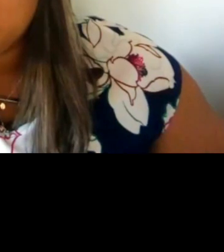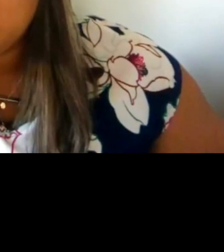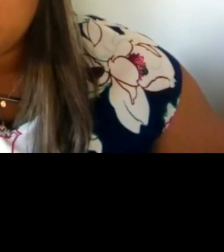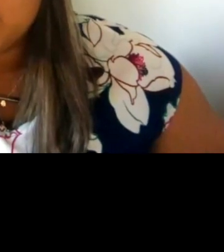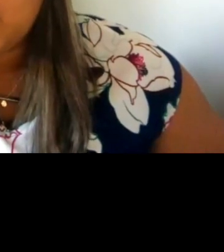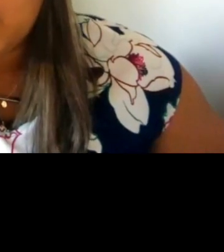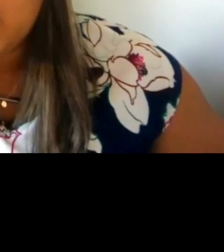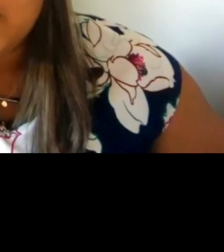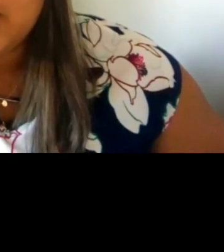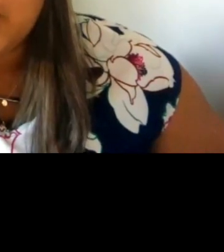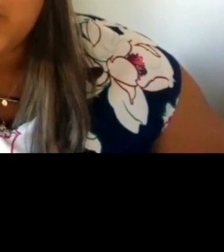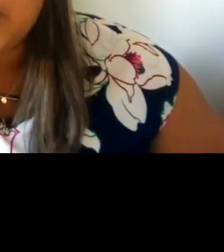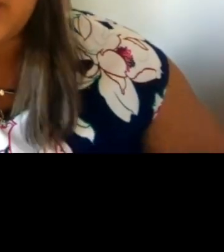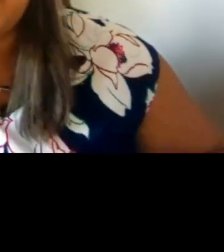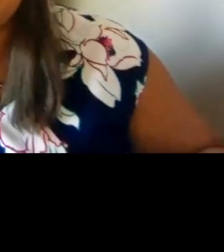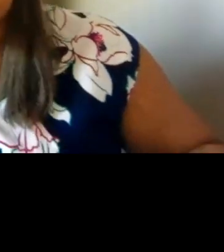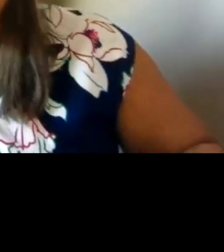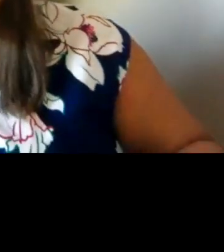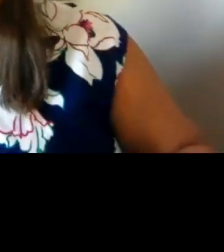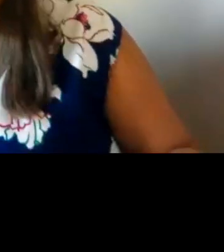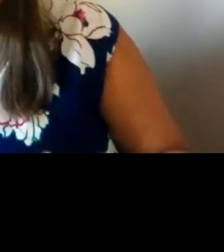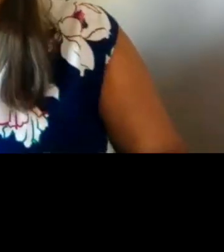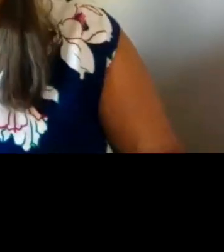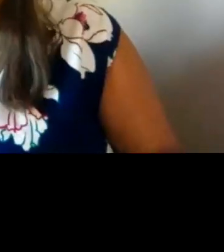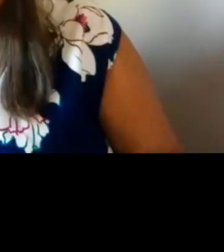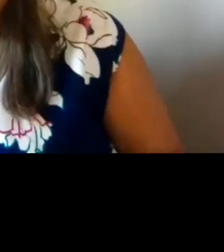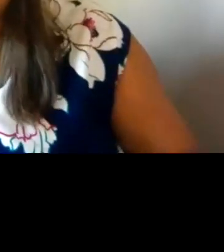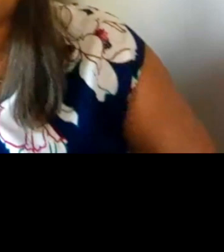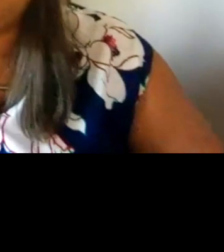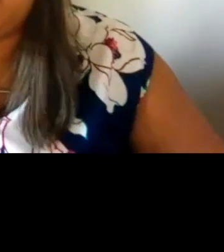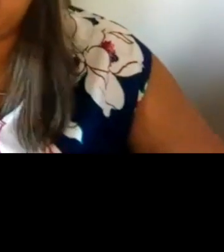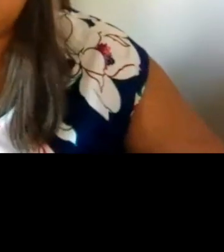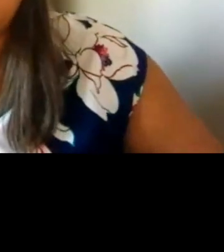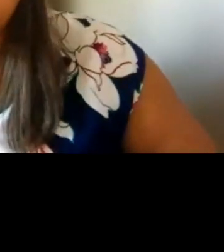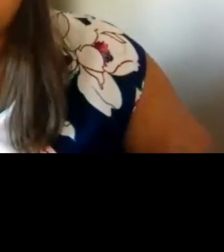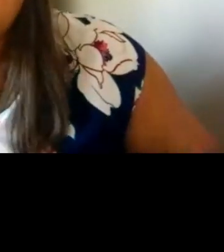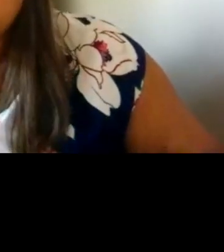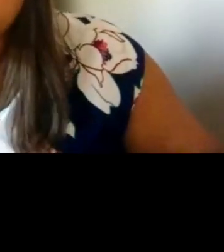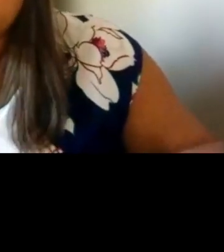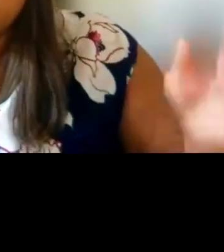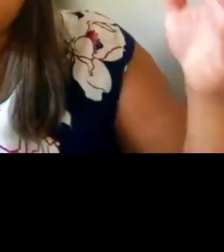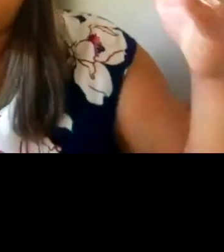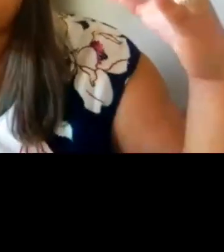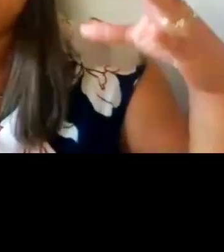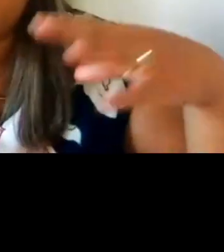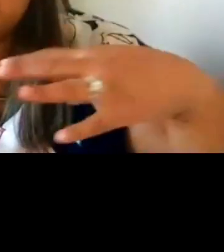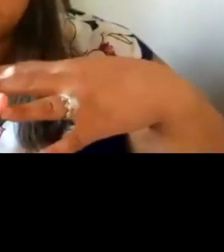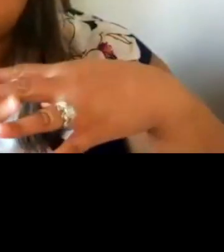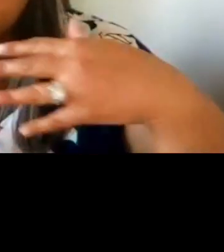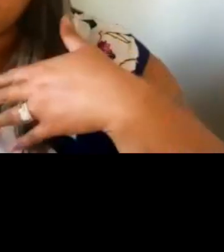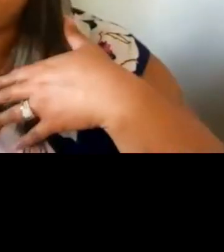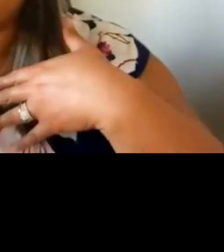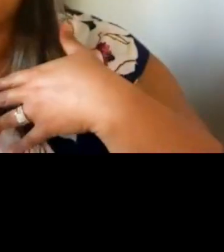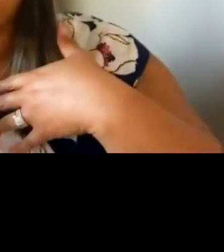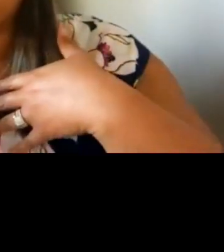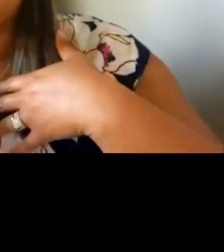isolation, only one are all coming up as well. So those are really great inductive codes. And a lot of those codes are encompassed in some of